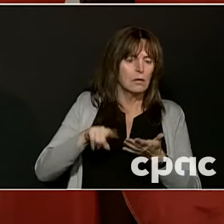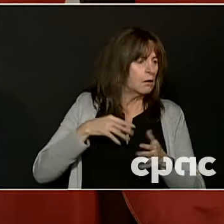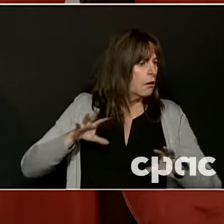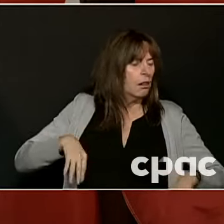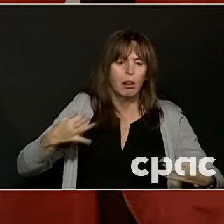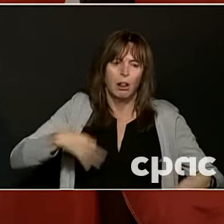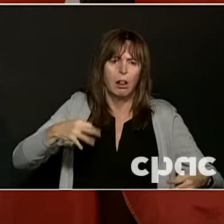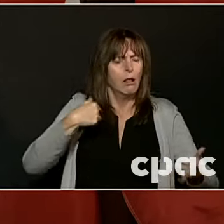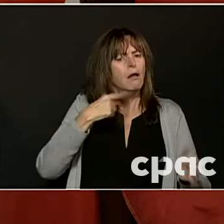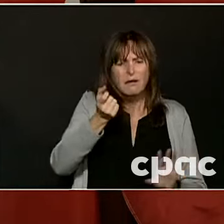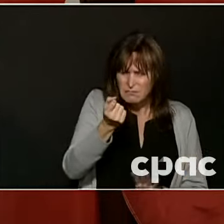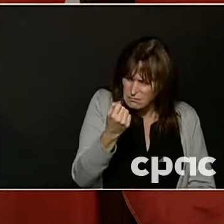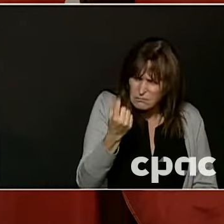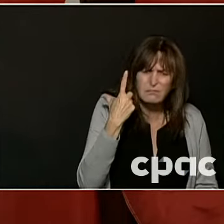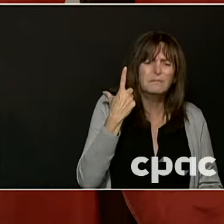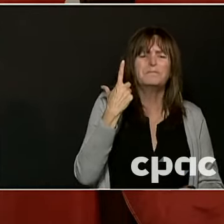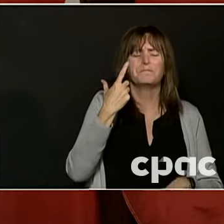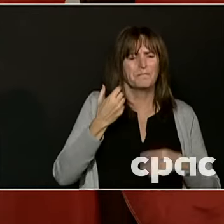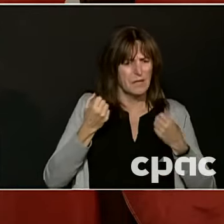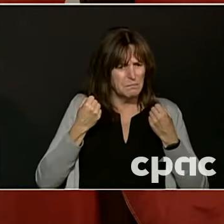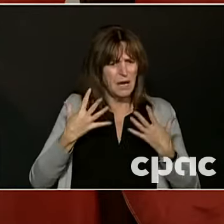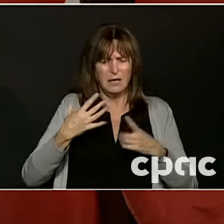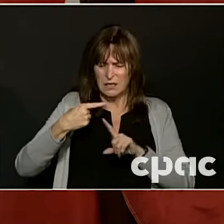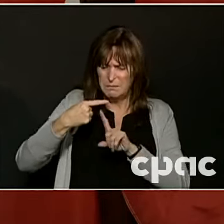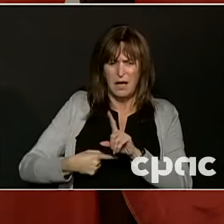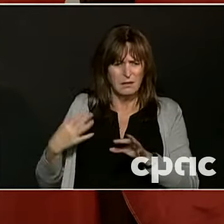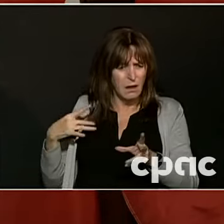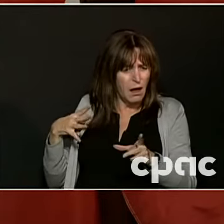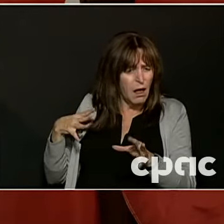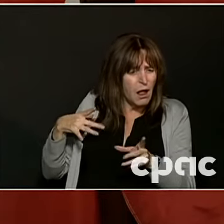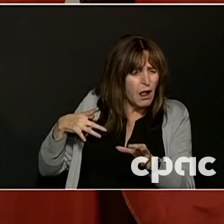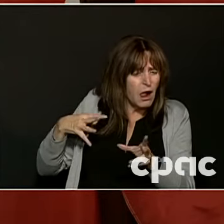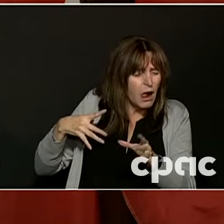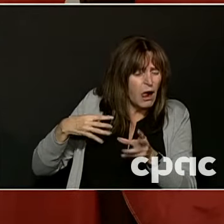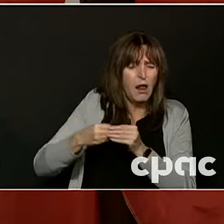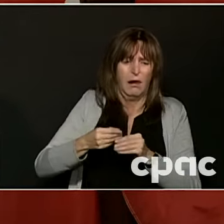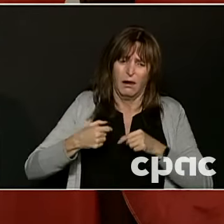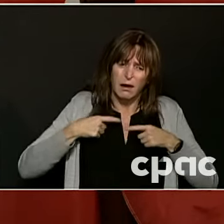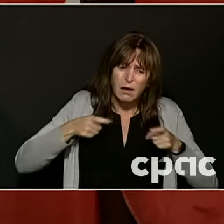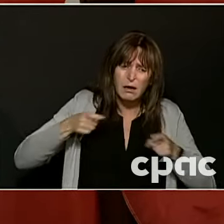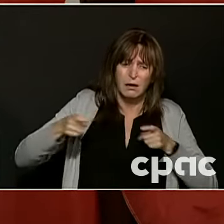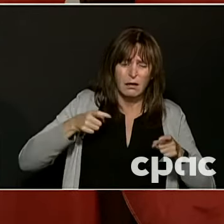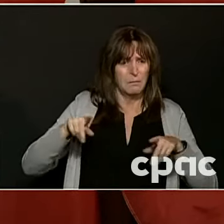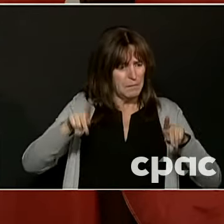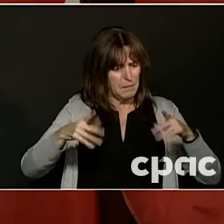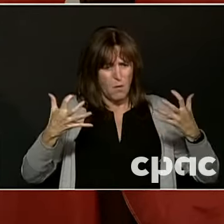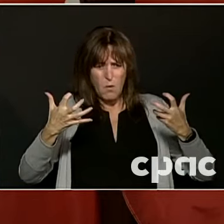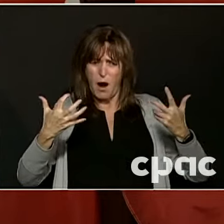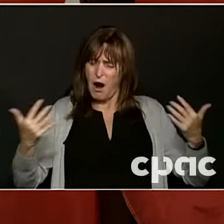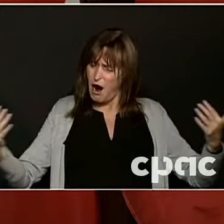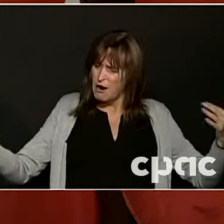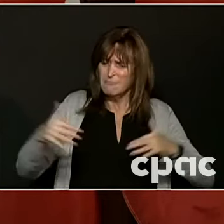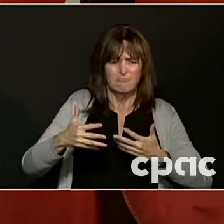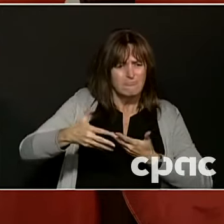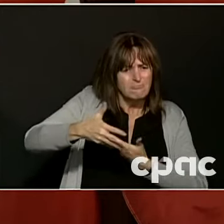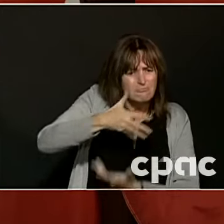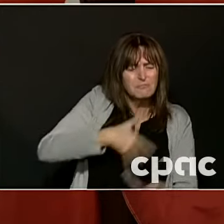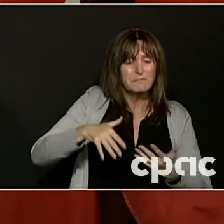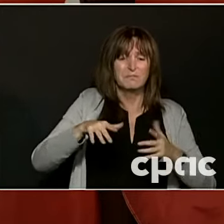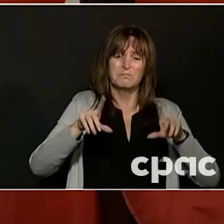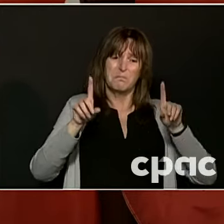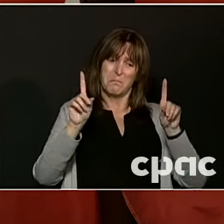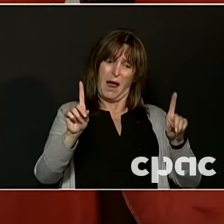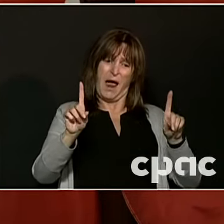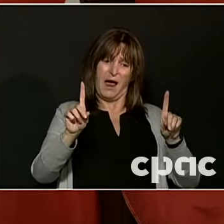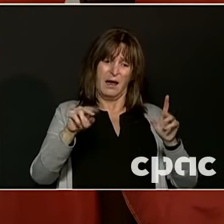COVID-19, it's understandable that people do want to get together. But these gatherings have meant that people are having too much contact with others, and as a result are